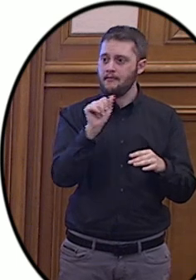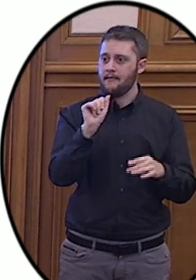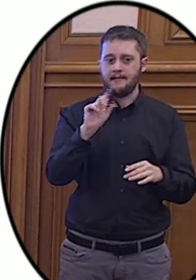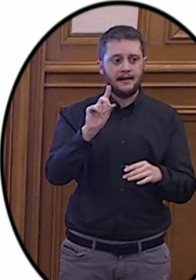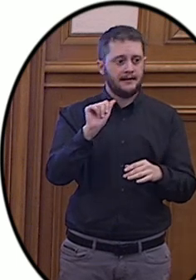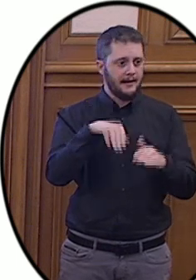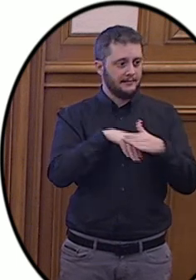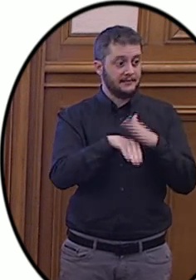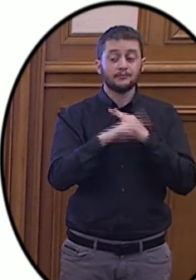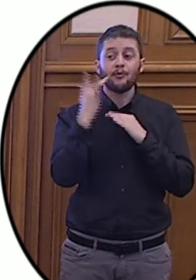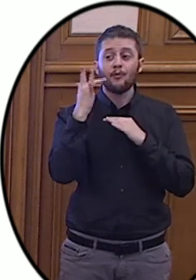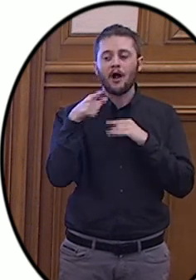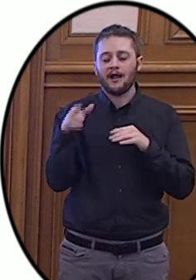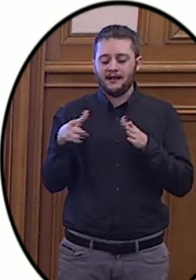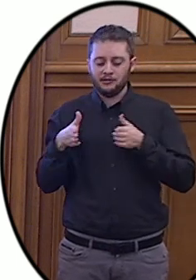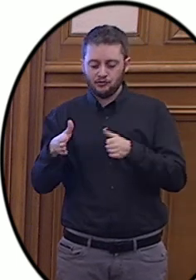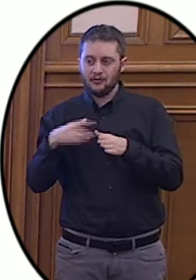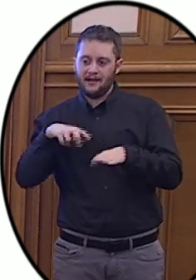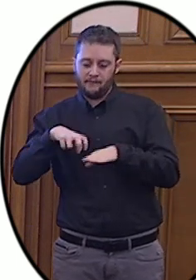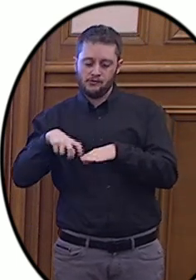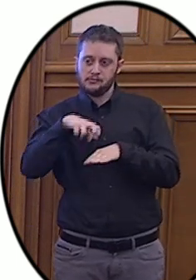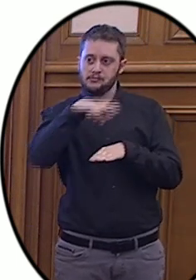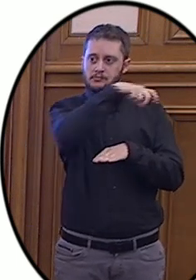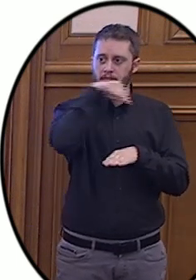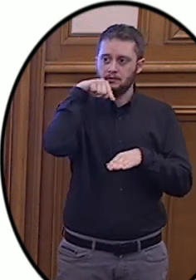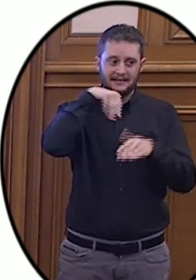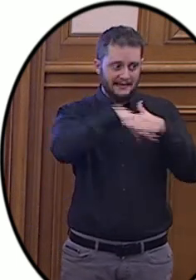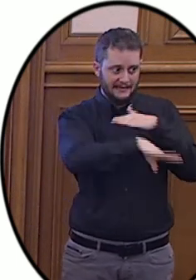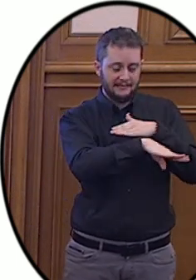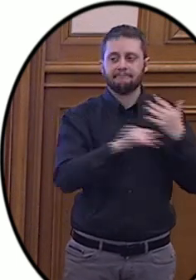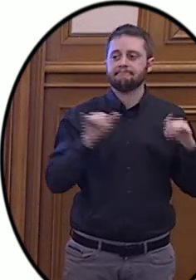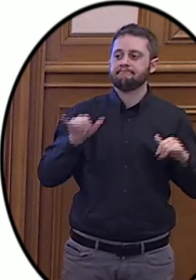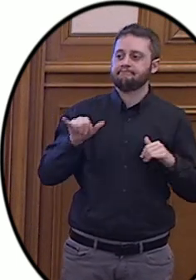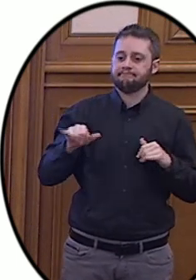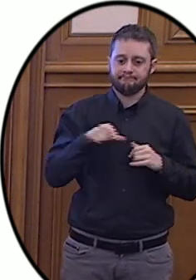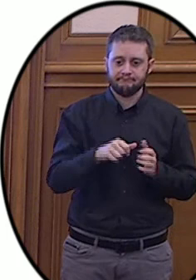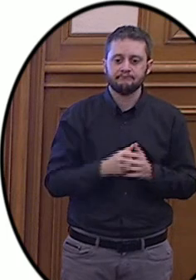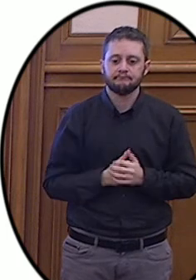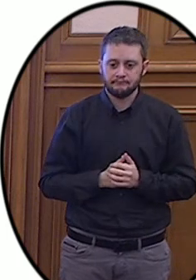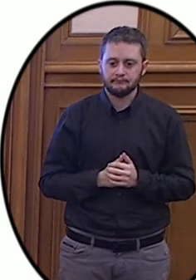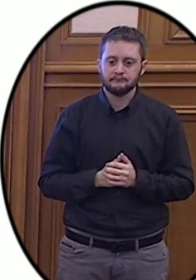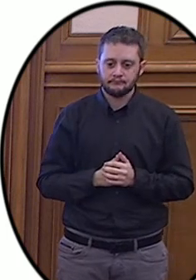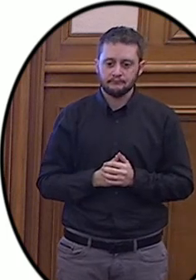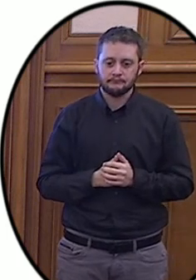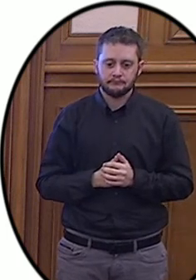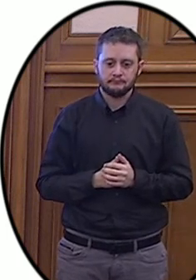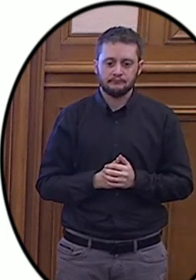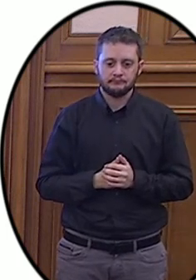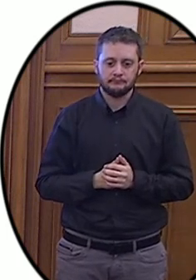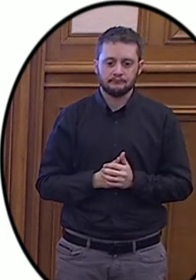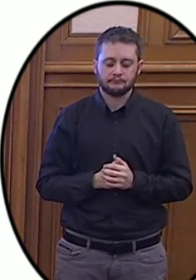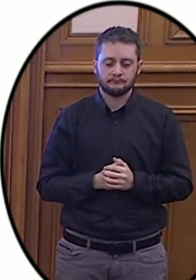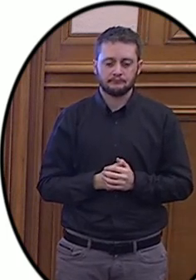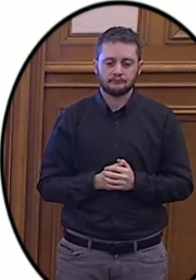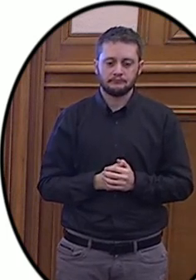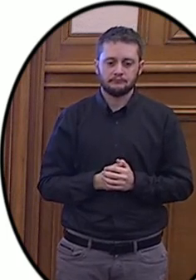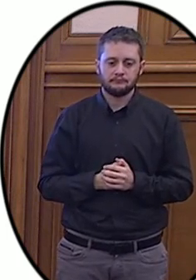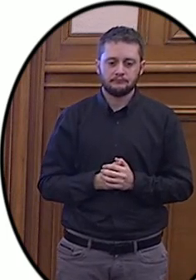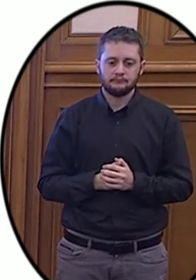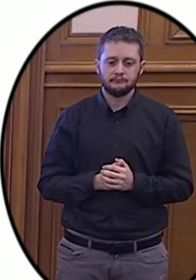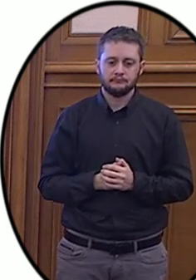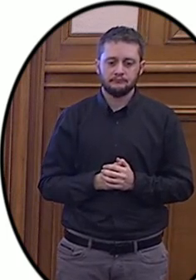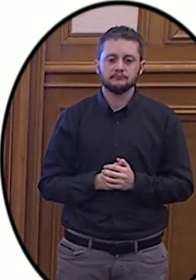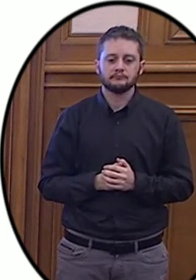street. And certainly, one of the key concerns for anyone